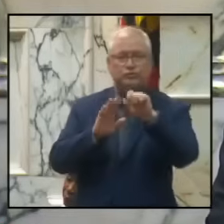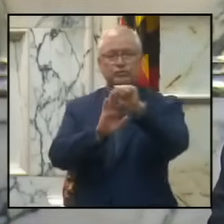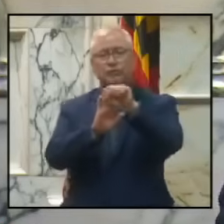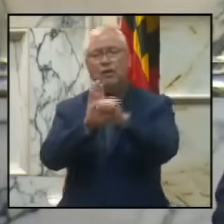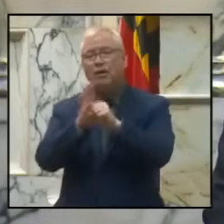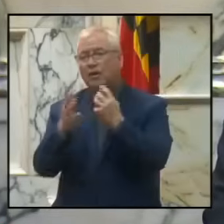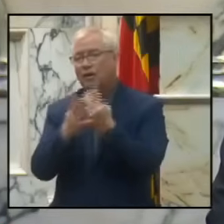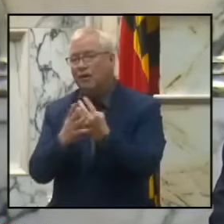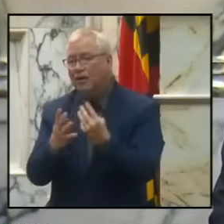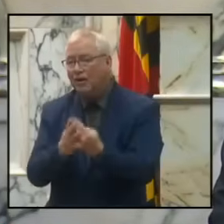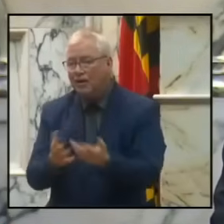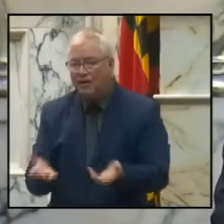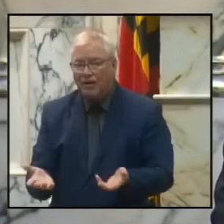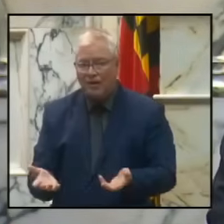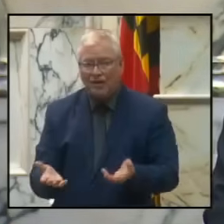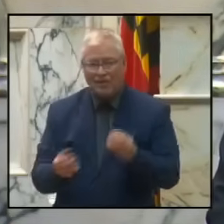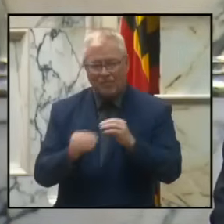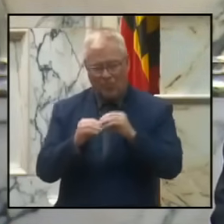rate.